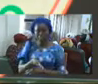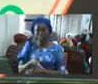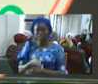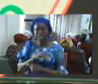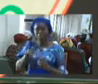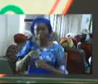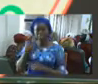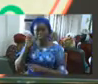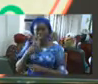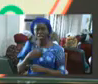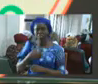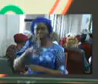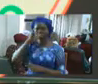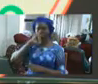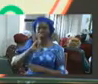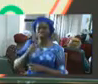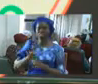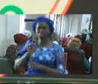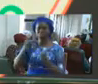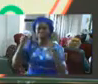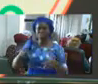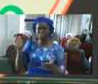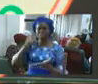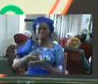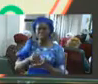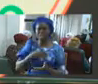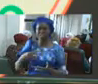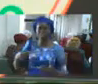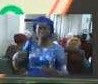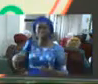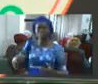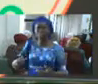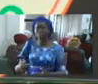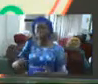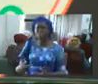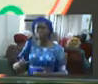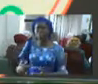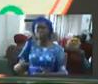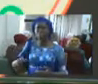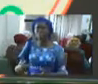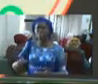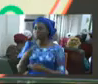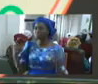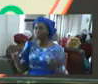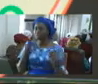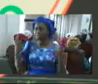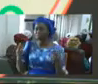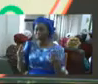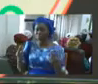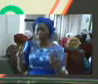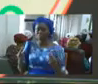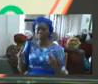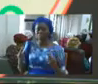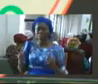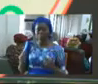had drunk, his spirit came again, and he revived. Wherefore he called the name thereof En